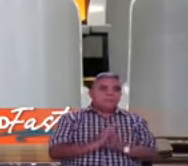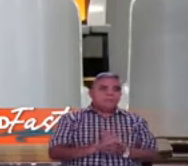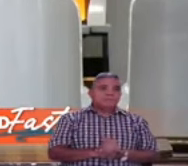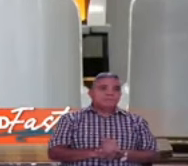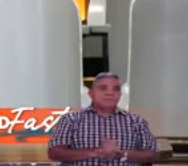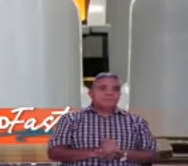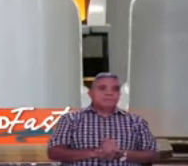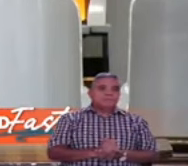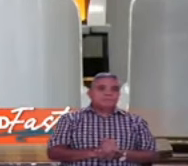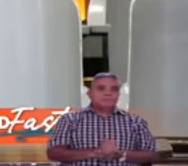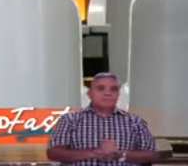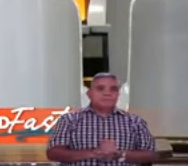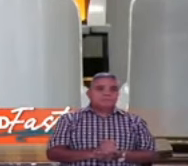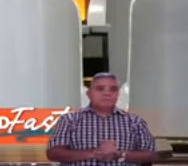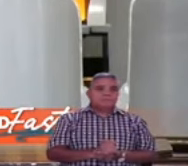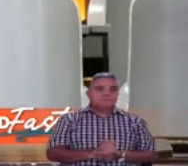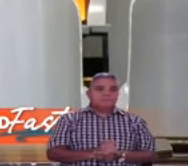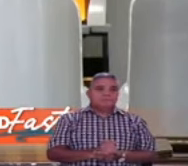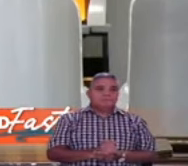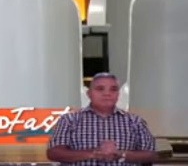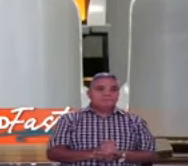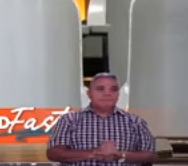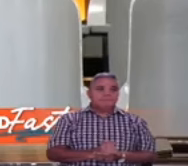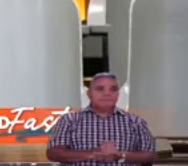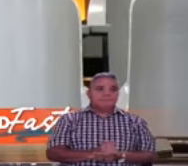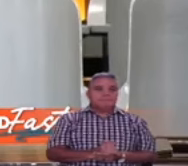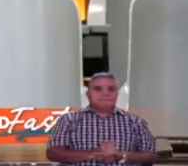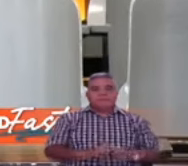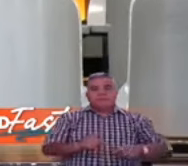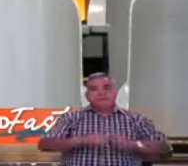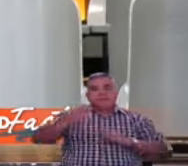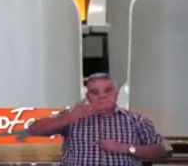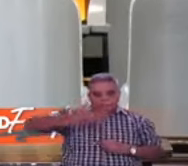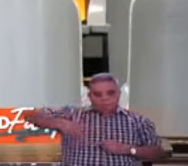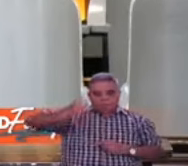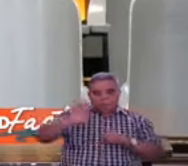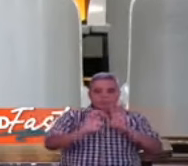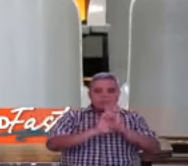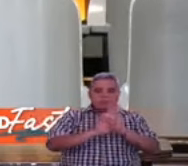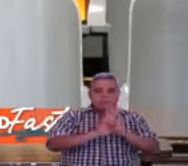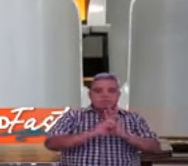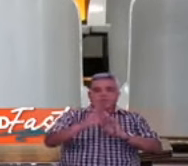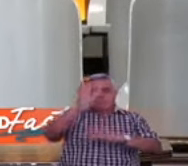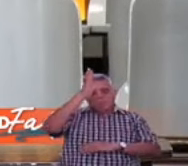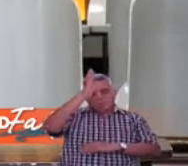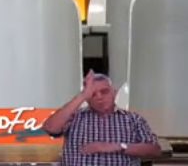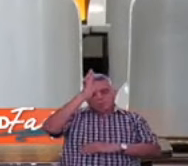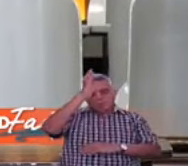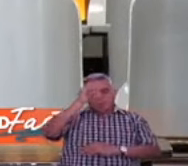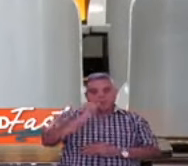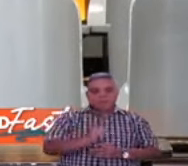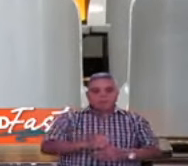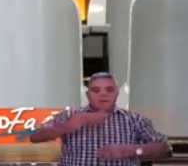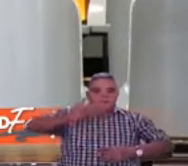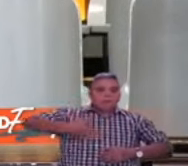Heavenly Father, we thank you, O Lord God, that you are the best example of fatherhood,